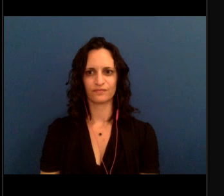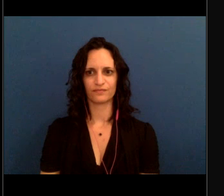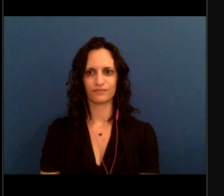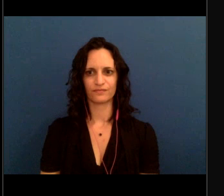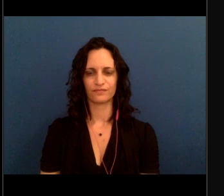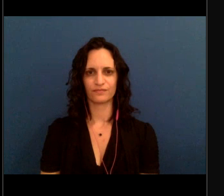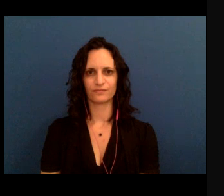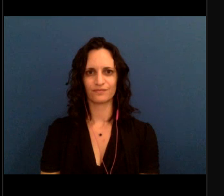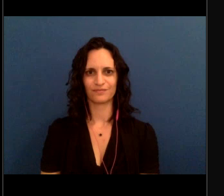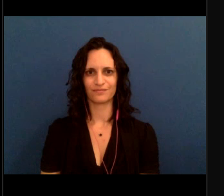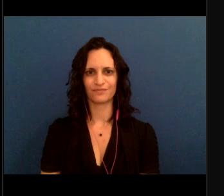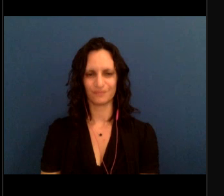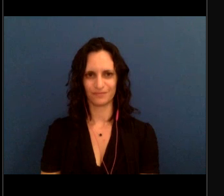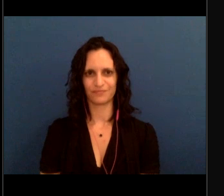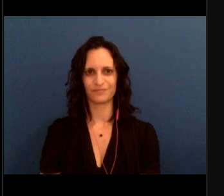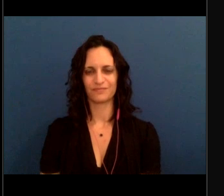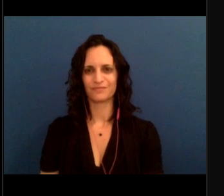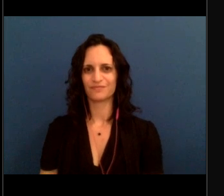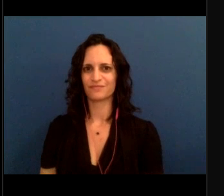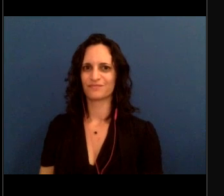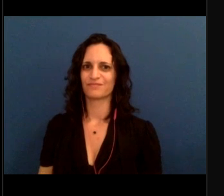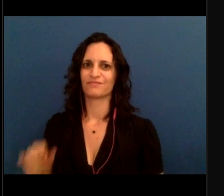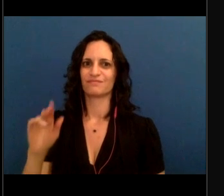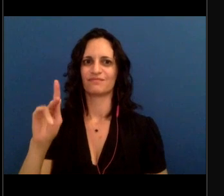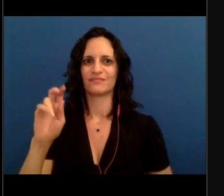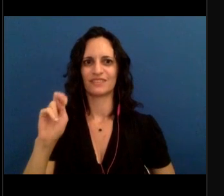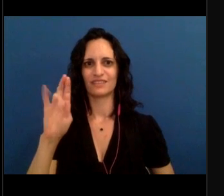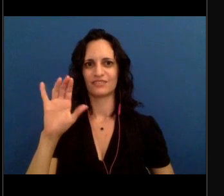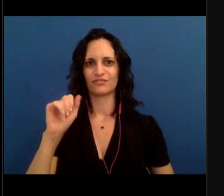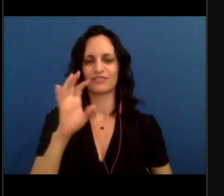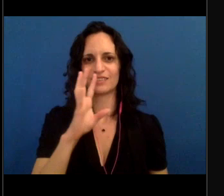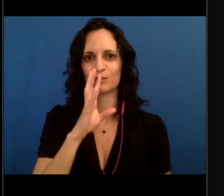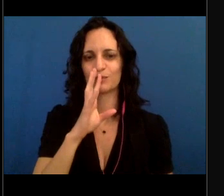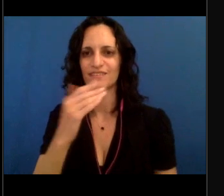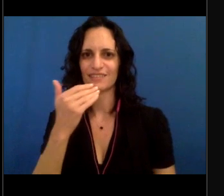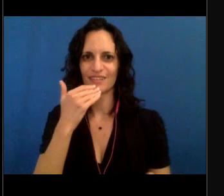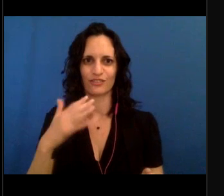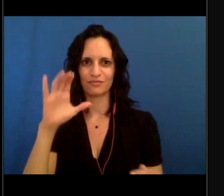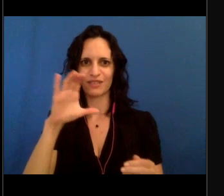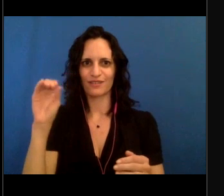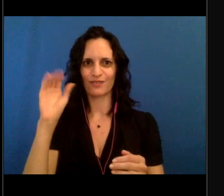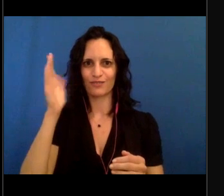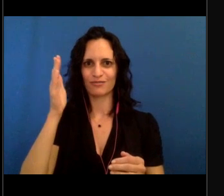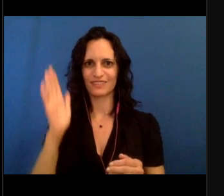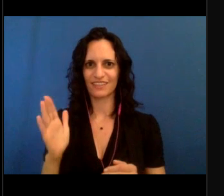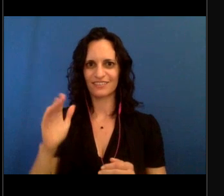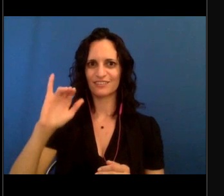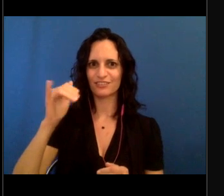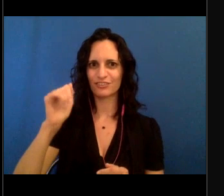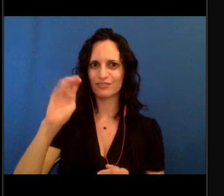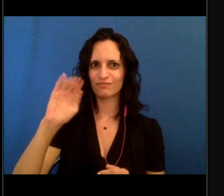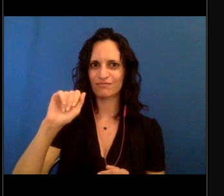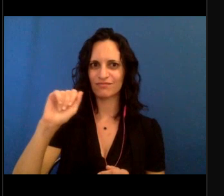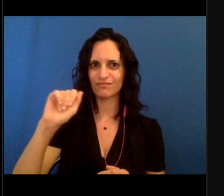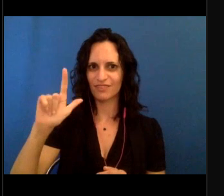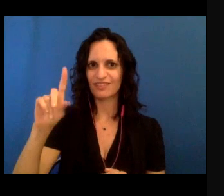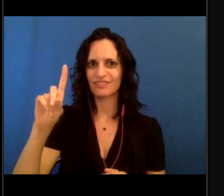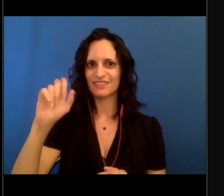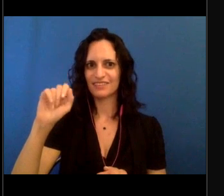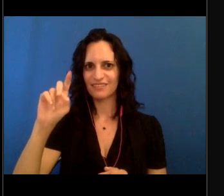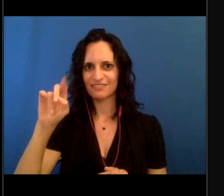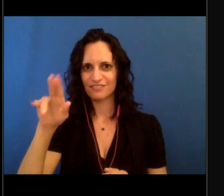So thank you to my presenters, co-presenters, Jamal and DeAndre. This will be the